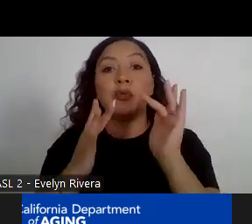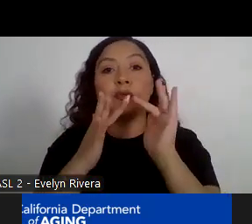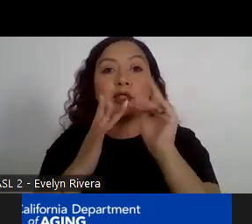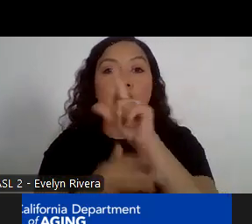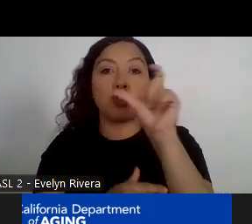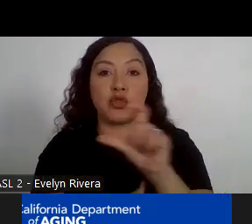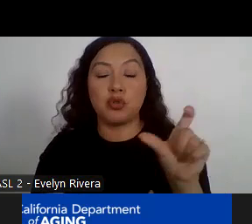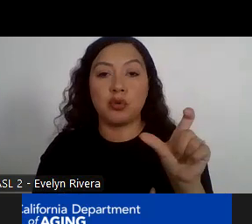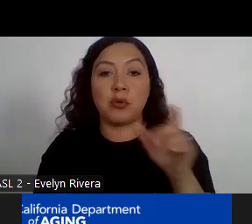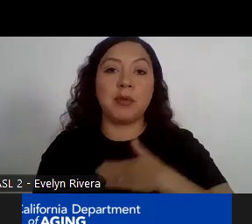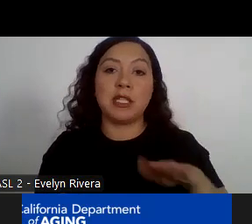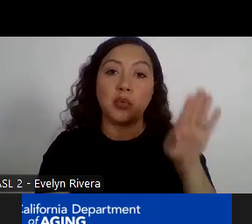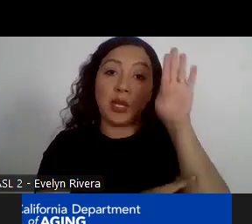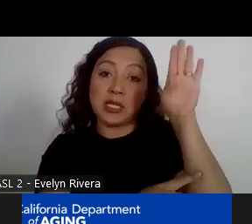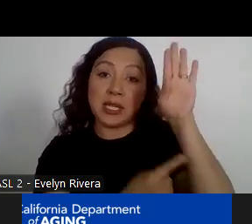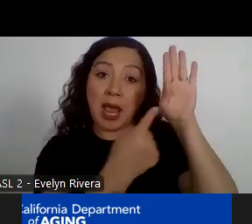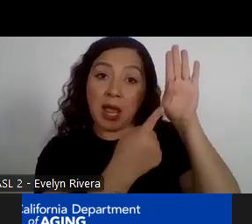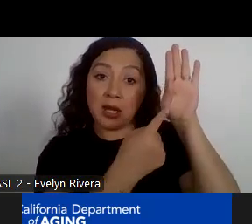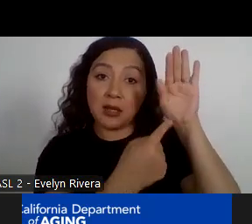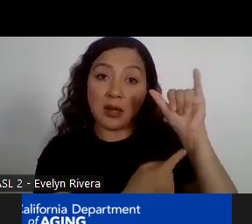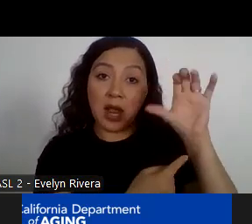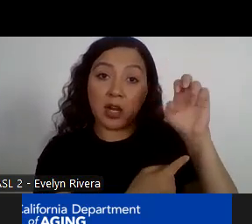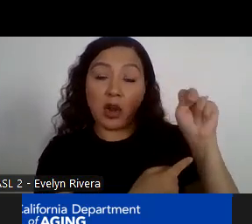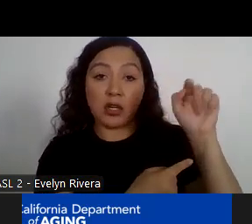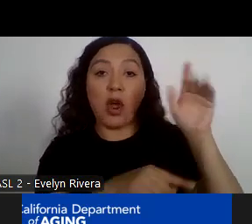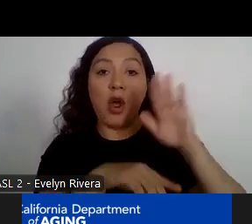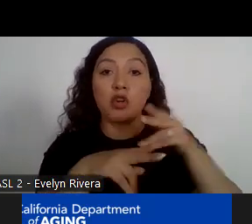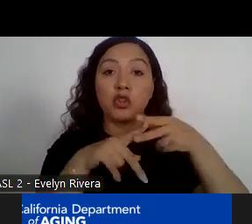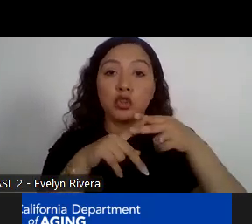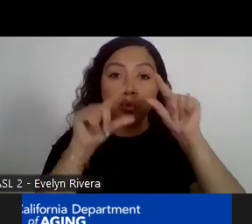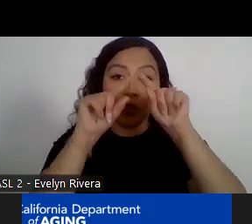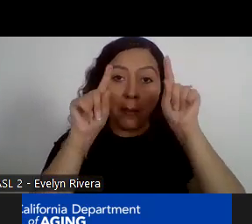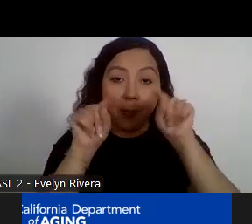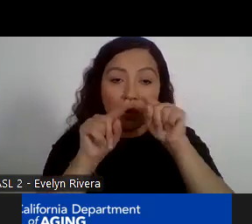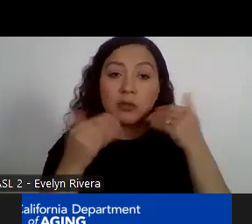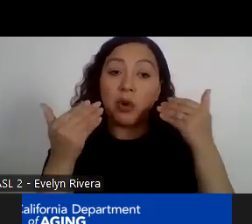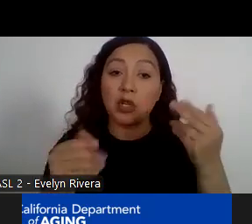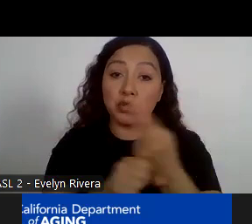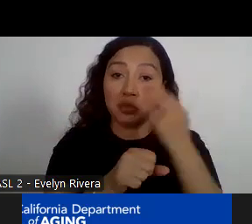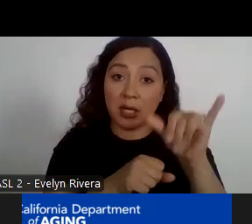raised hand icon on your toolbar, and feel free to use that.